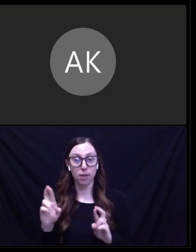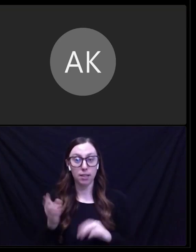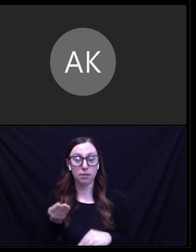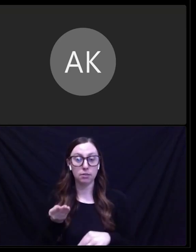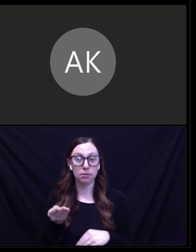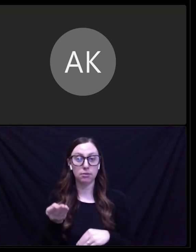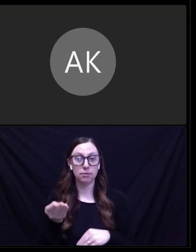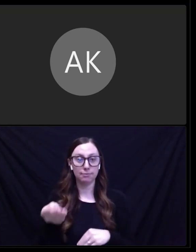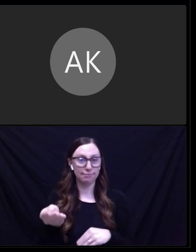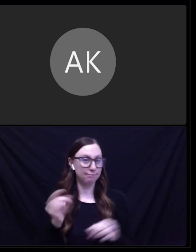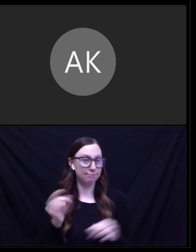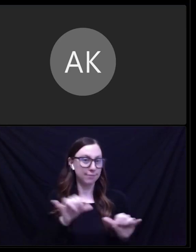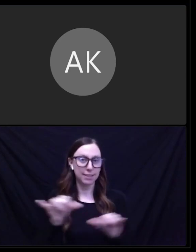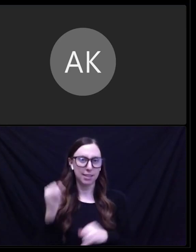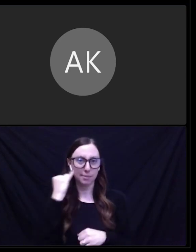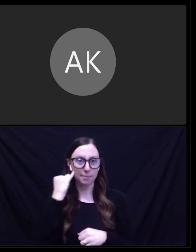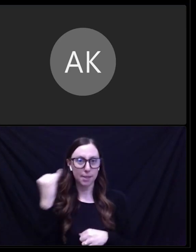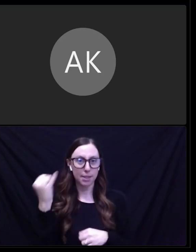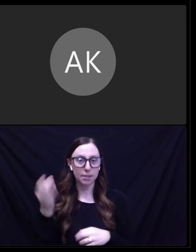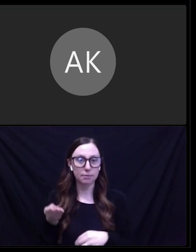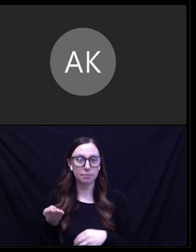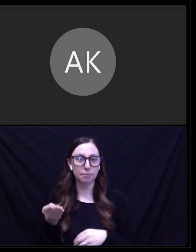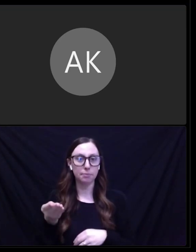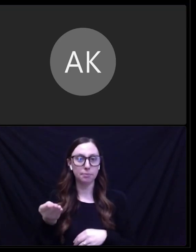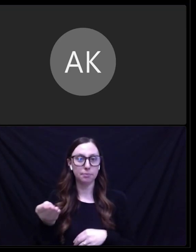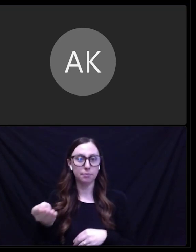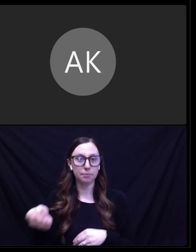Just like anyone else.